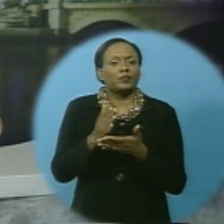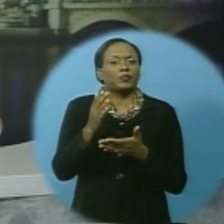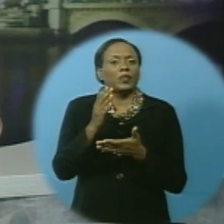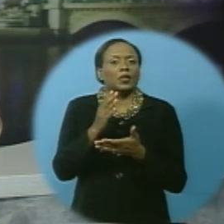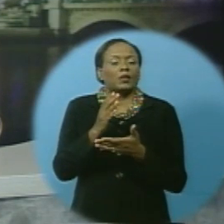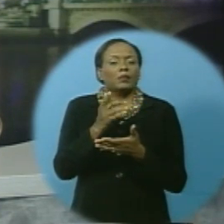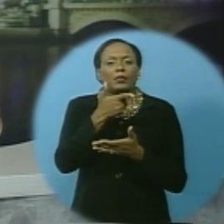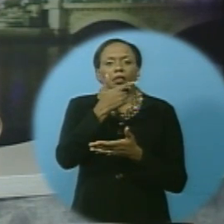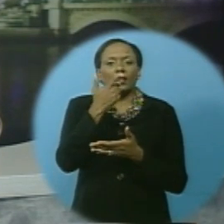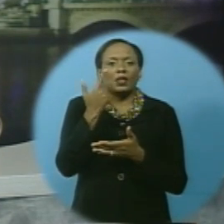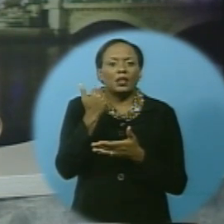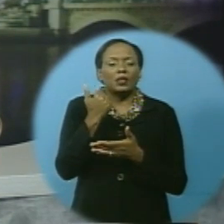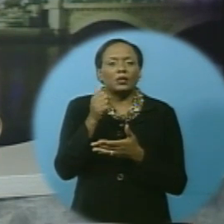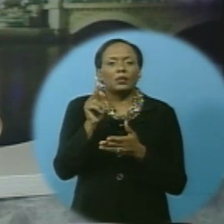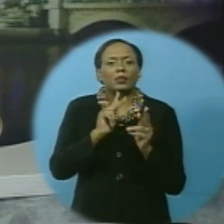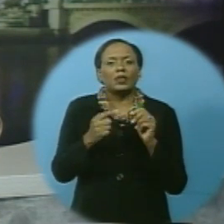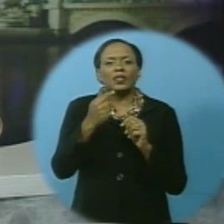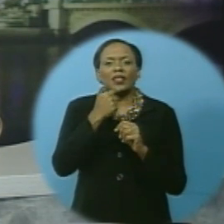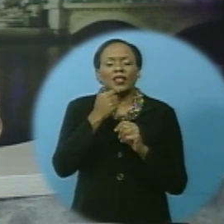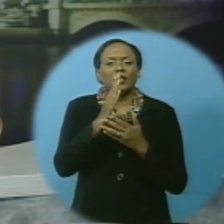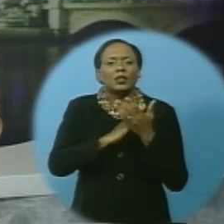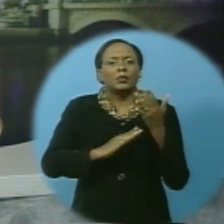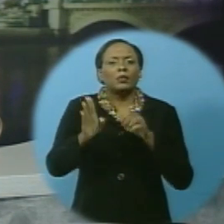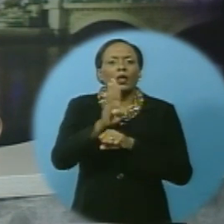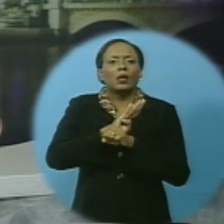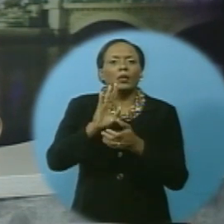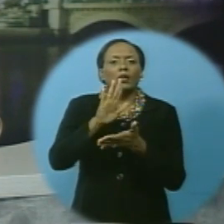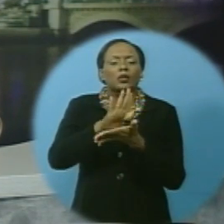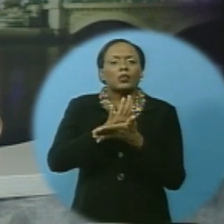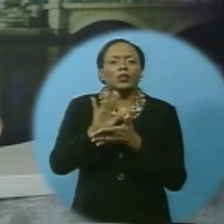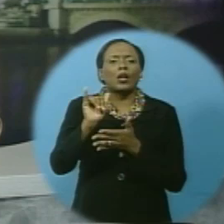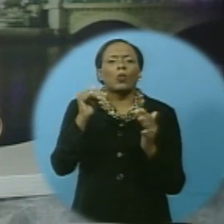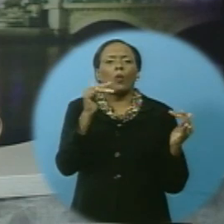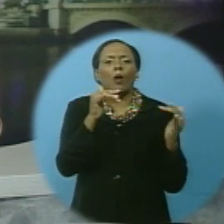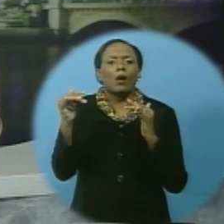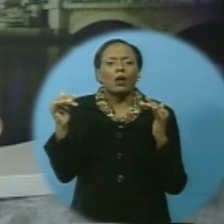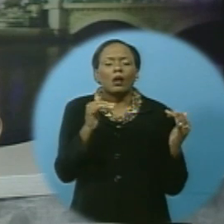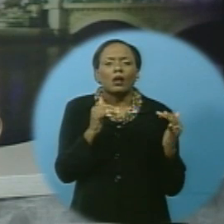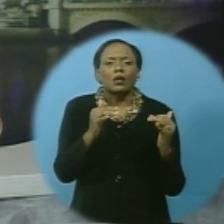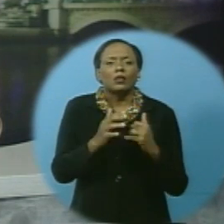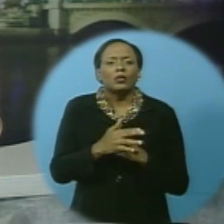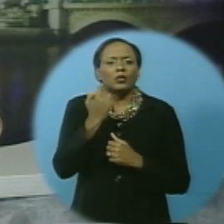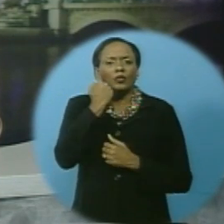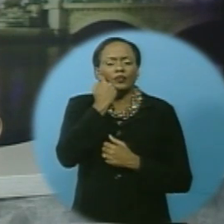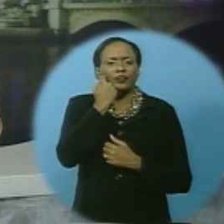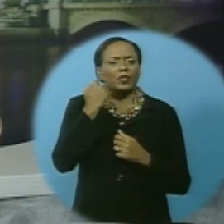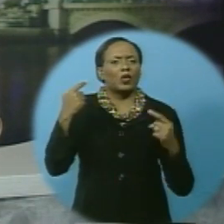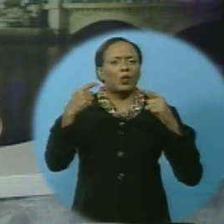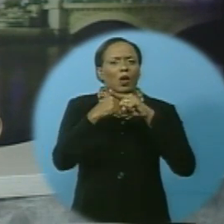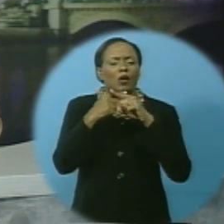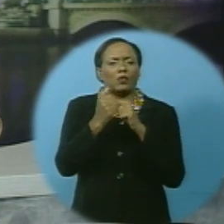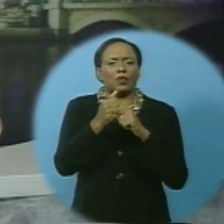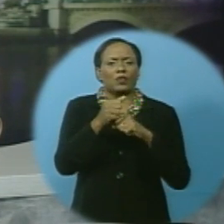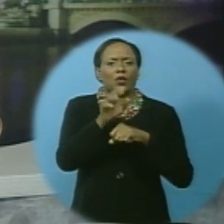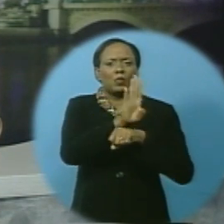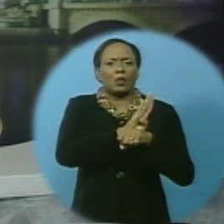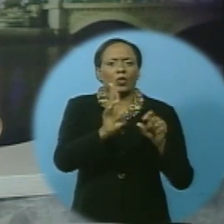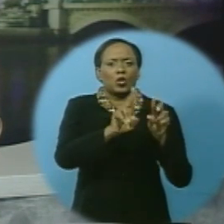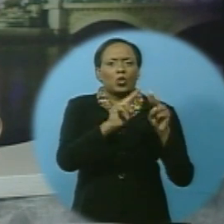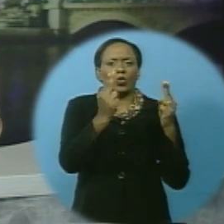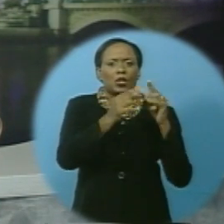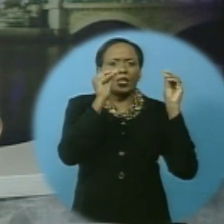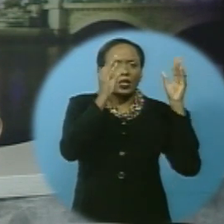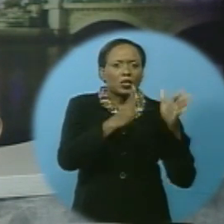Barbadian schools are like war zones. The term was used during a recent dispute that involved the Barbados Union of Teachers and